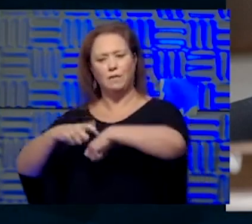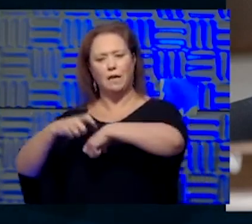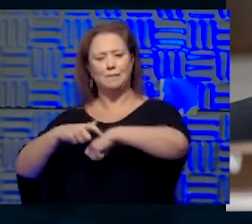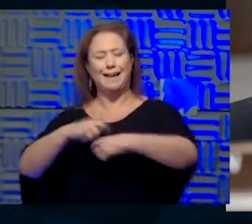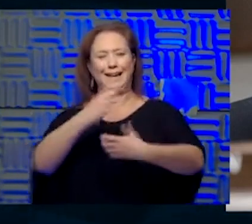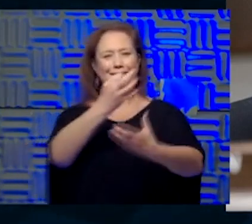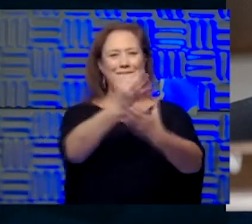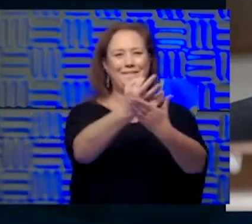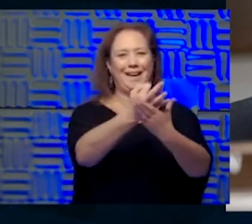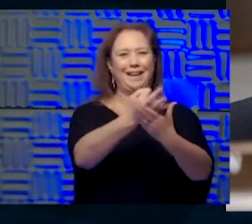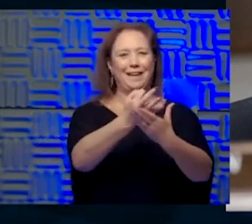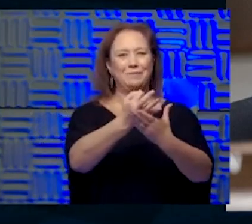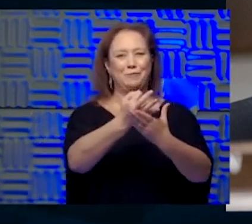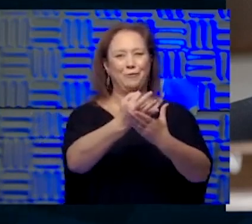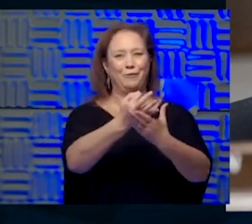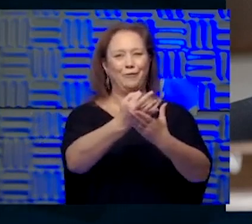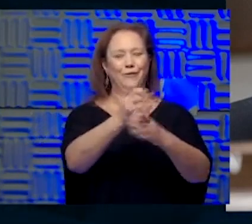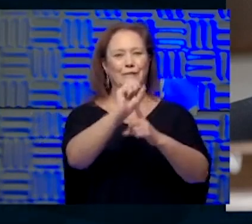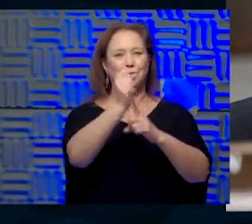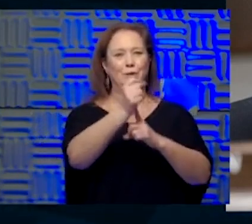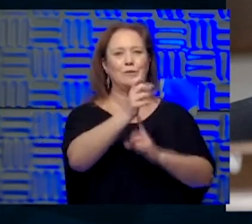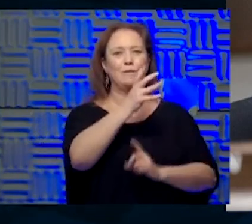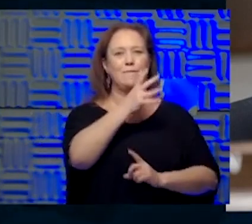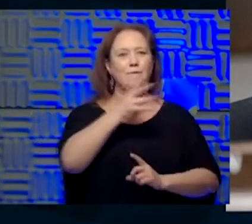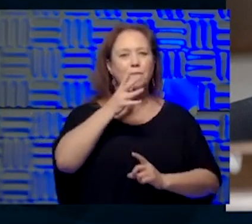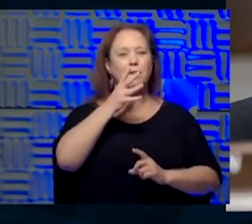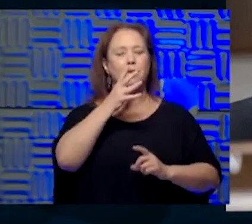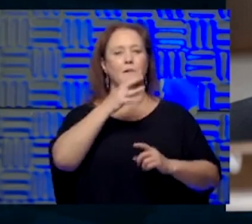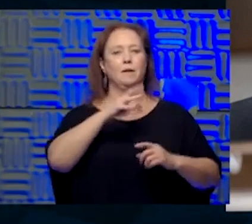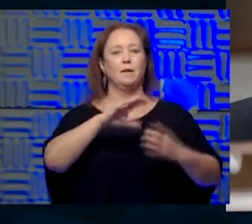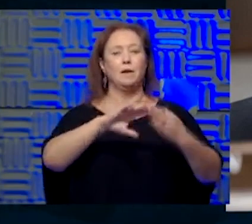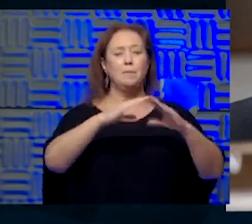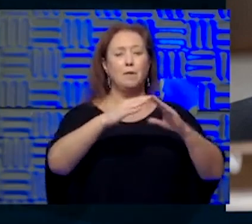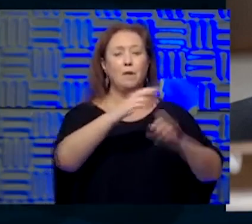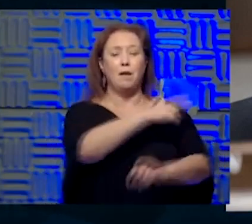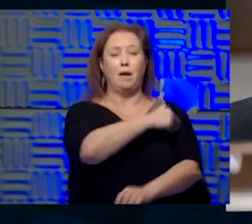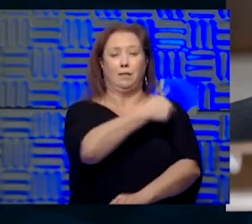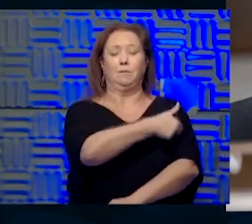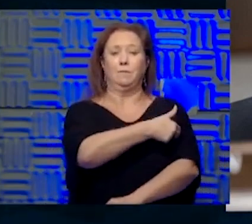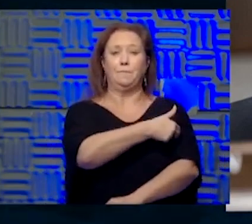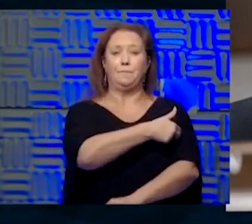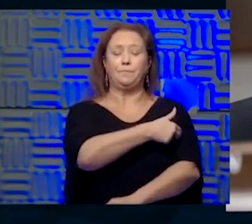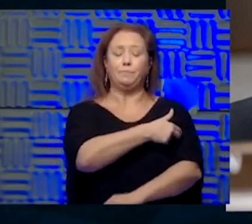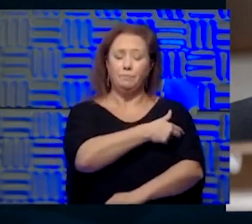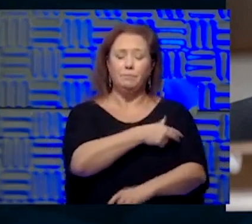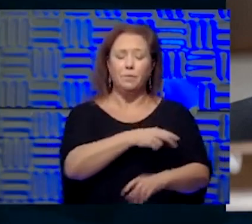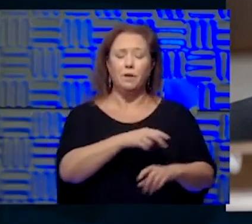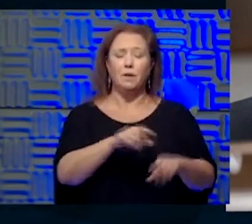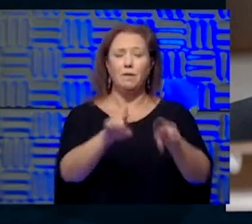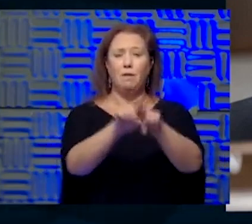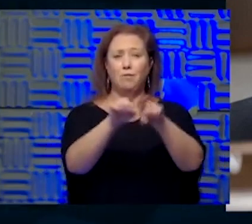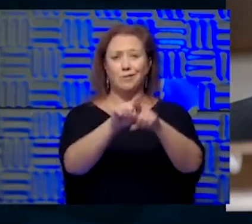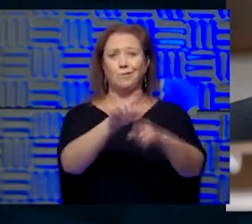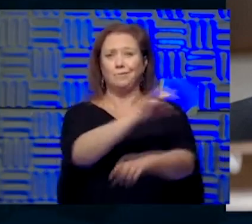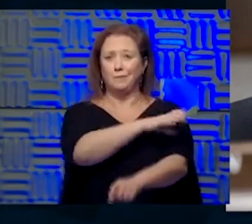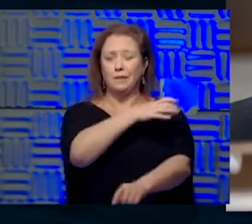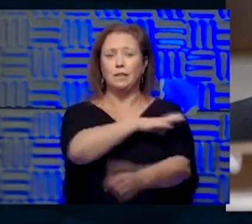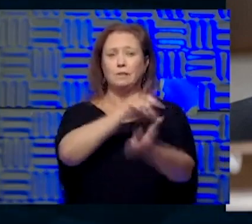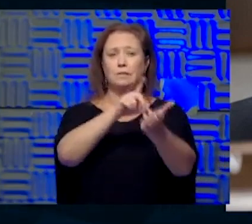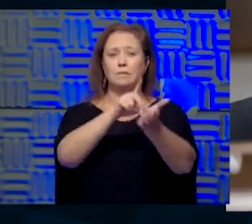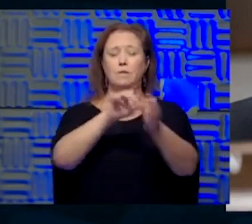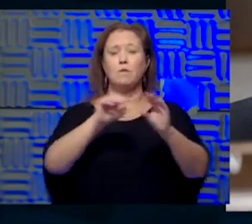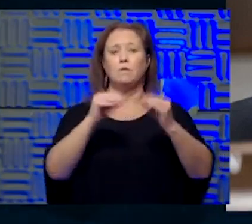financial condition of many of our rural and community hospitals, as well as clinics and doctors' offices.